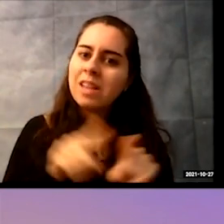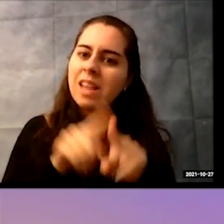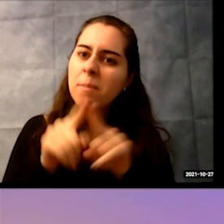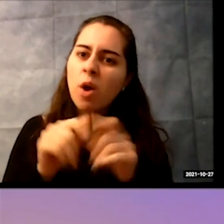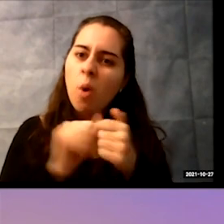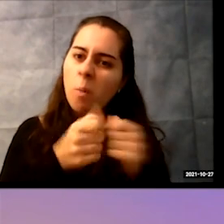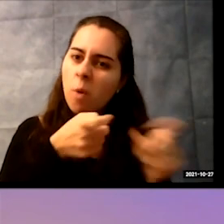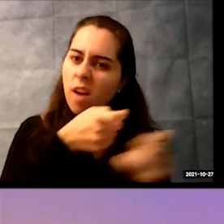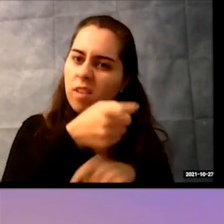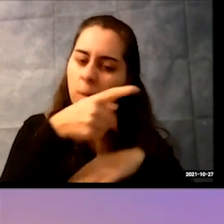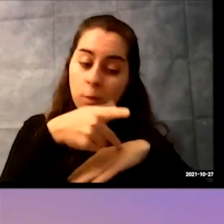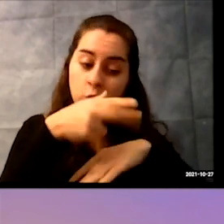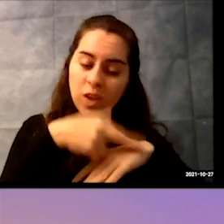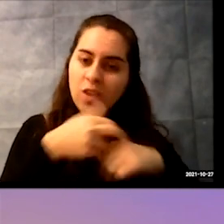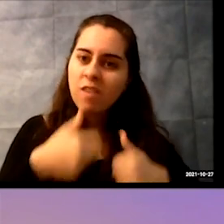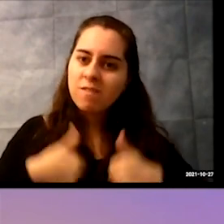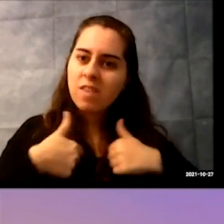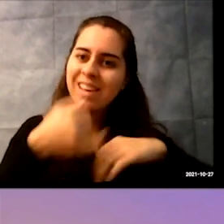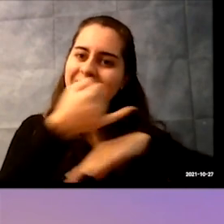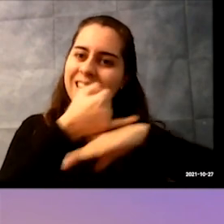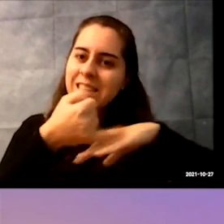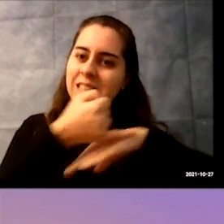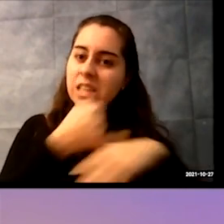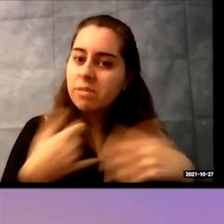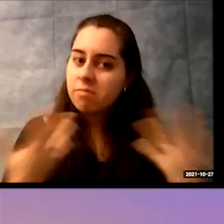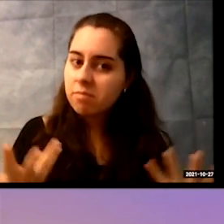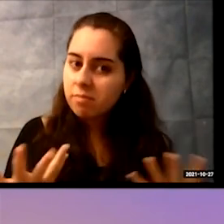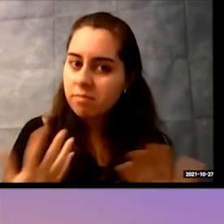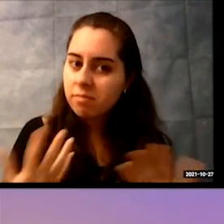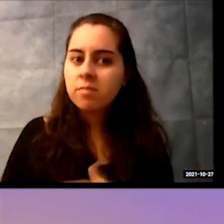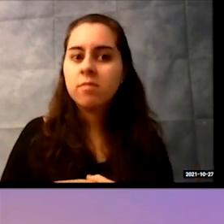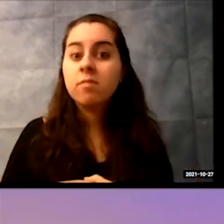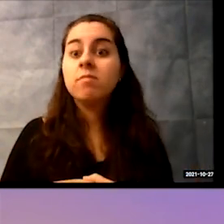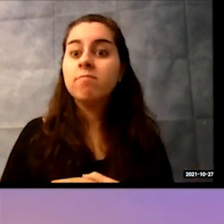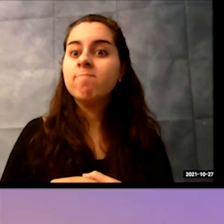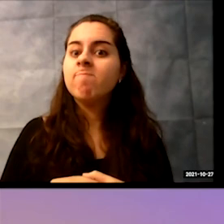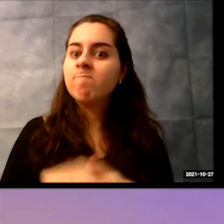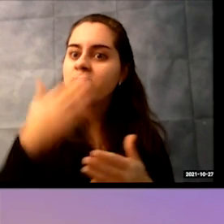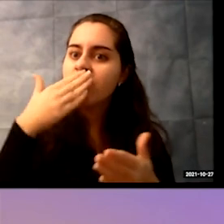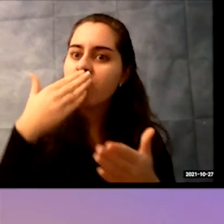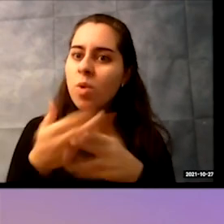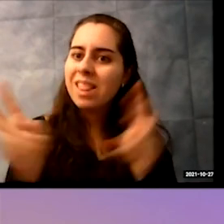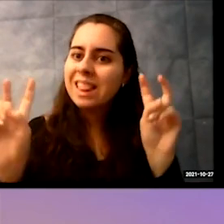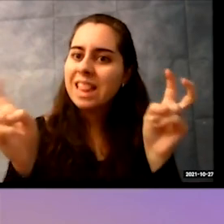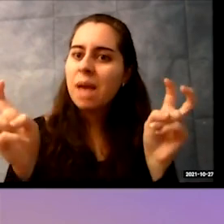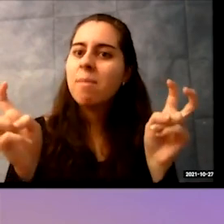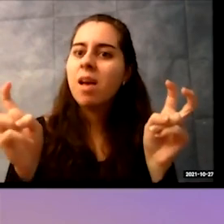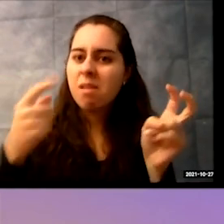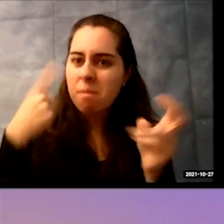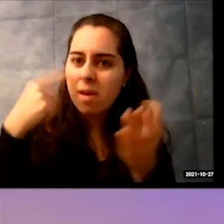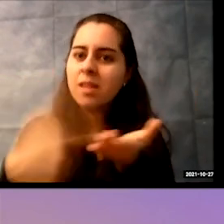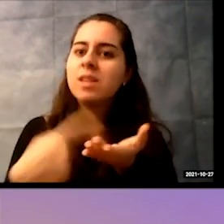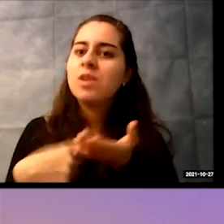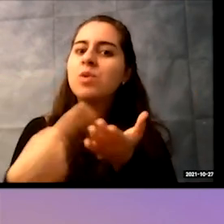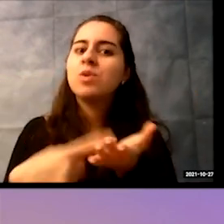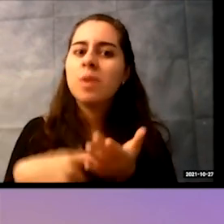island? What a great opening point for the dialogue, because indeed, you know, what does decolonization